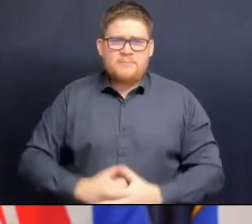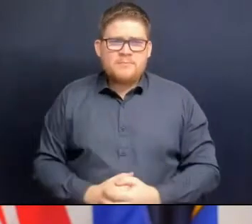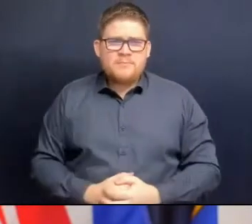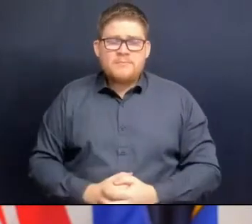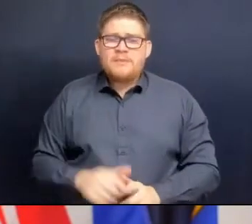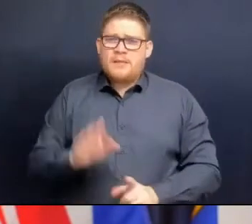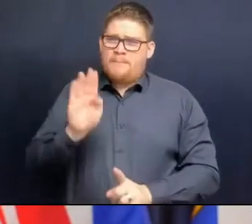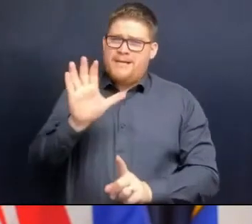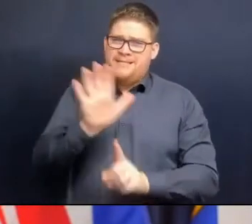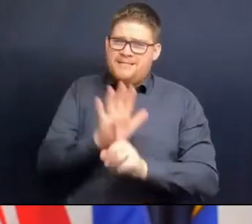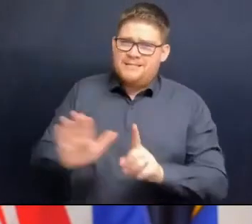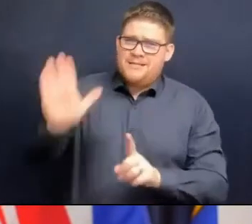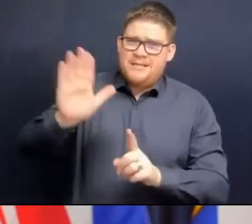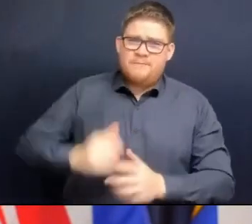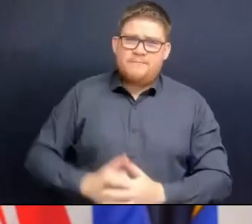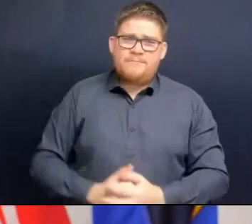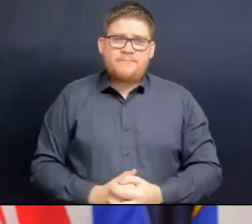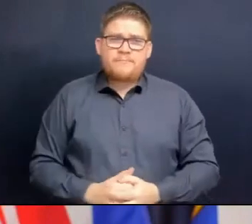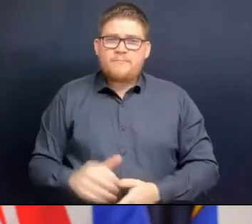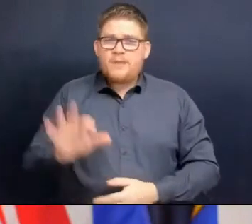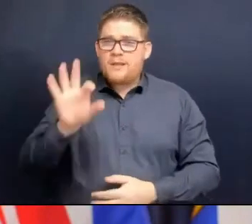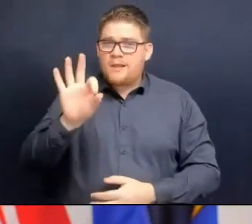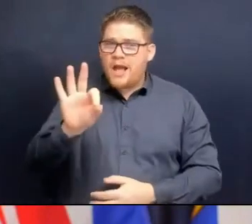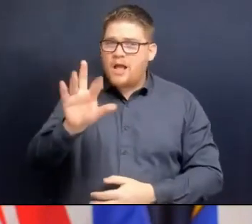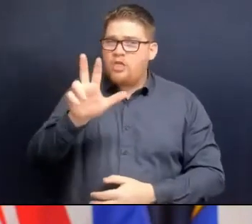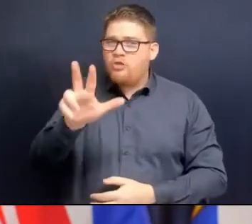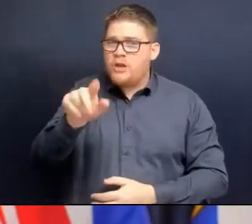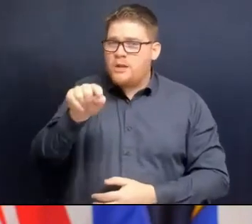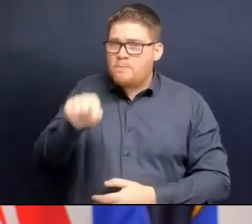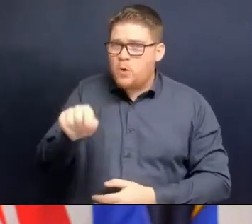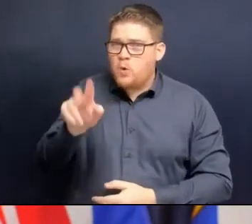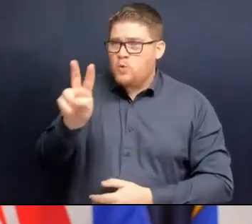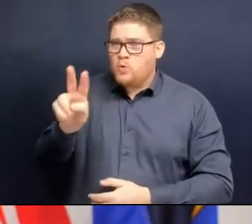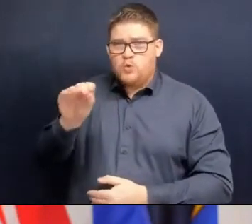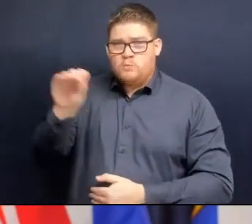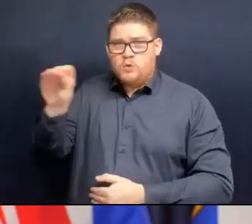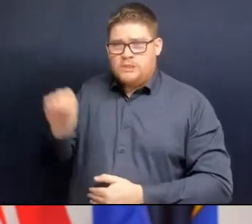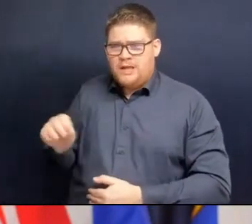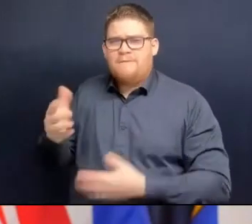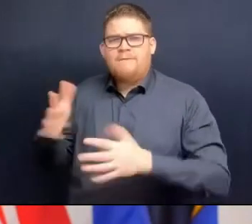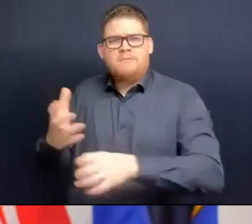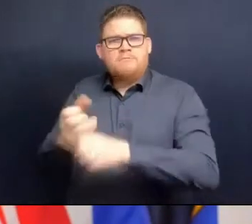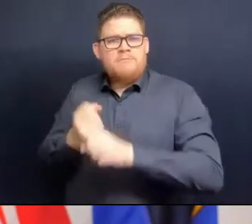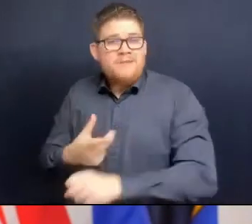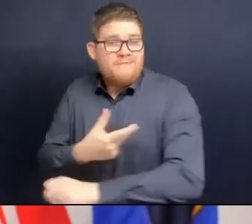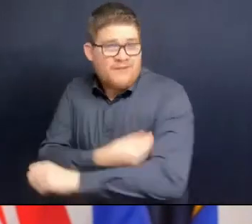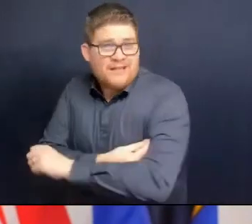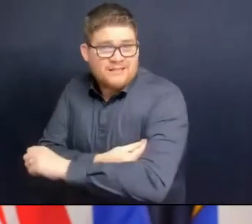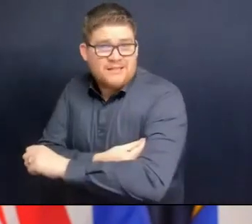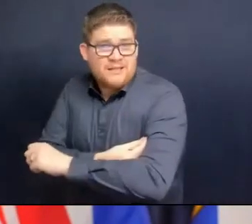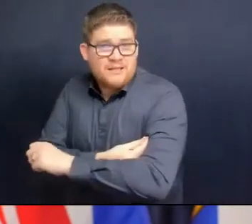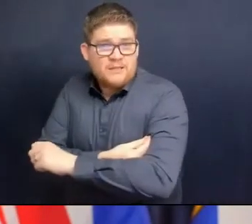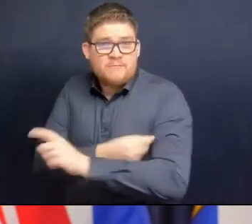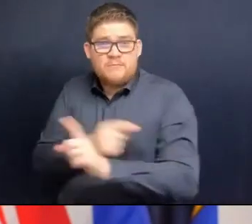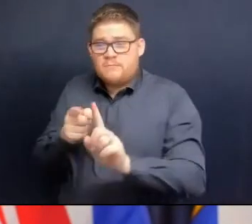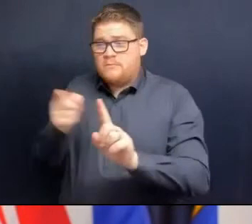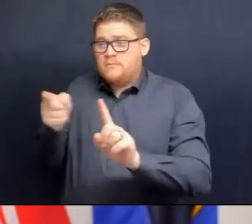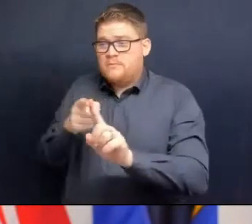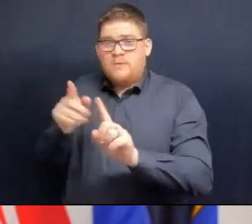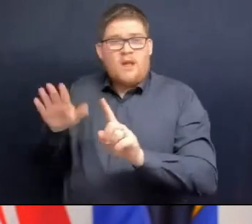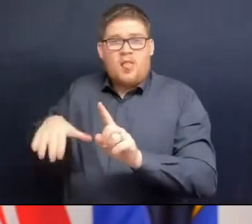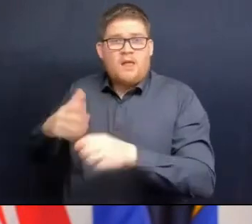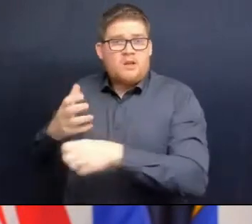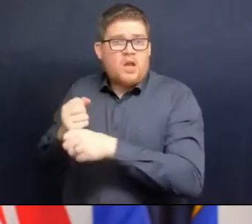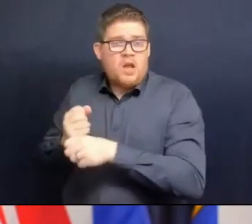and just to put it in context, 93.2% of people vaccinated, 6.8% of people not vaccinated. There is a